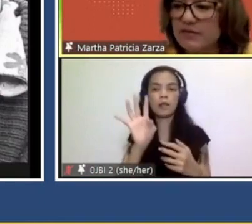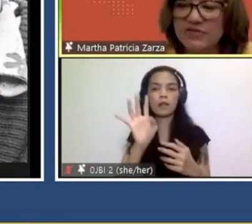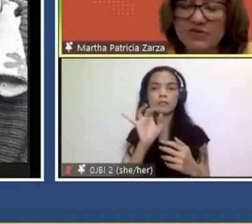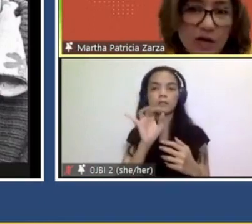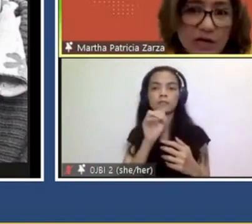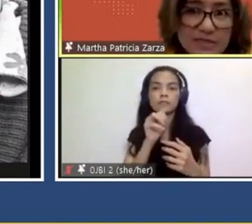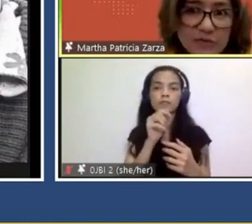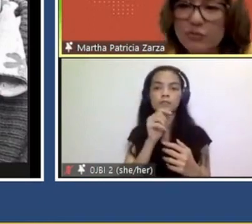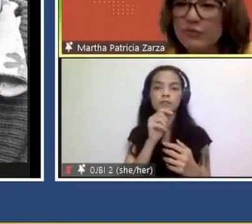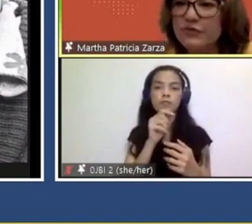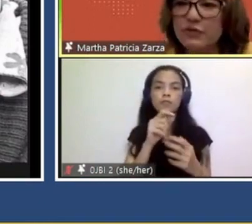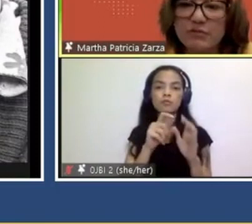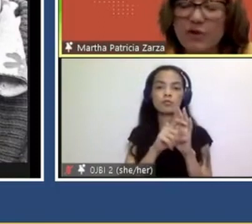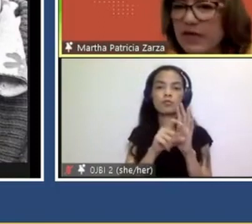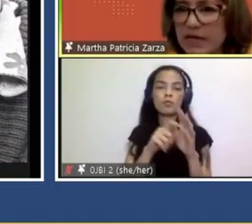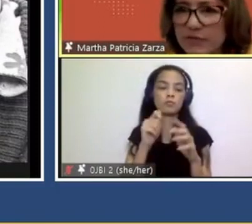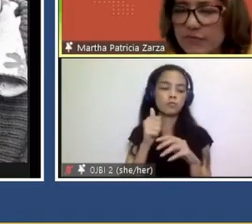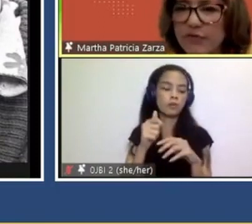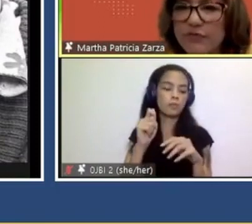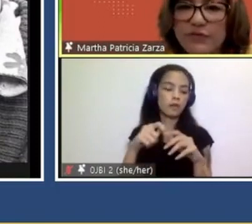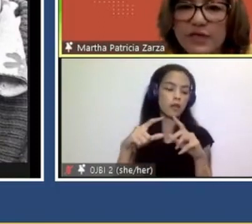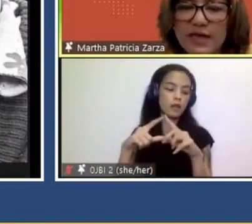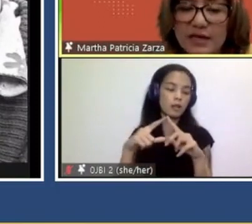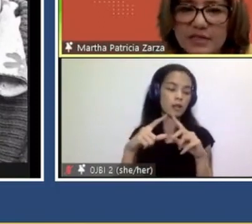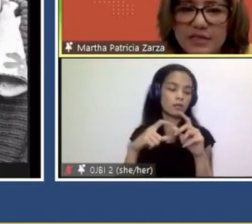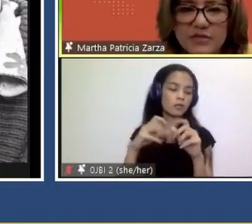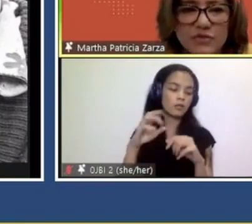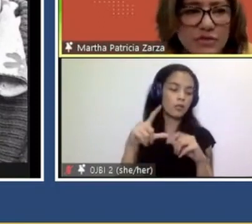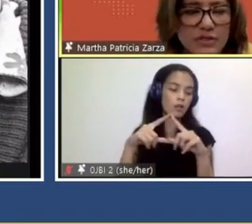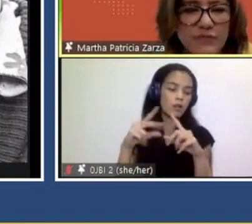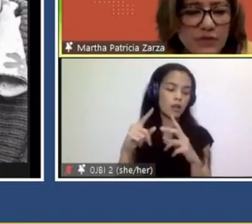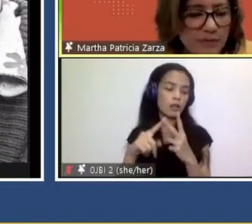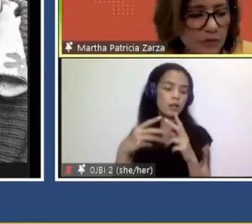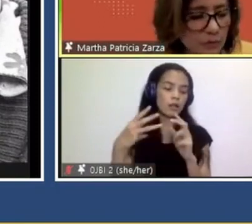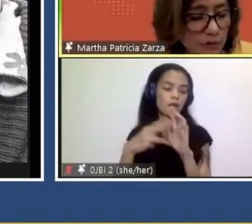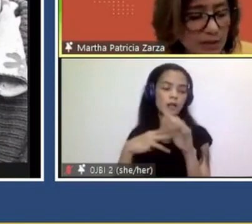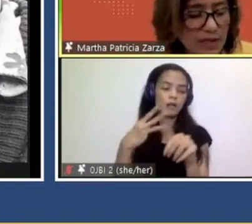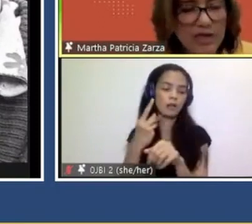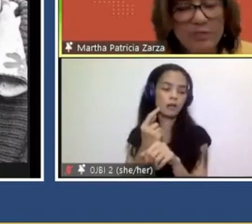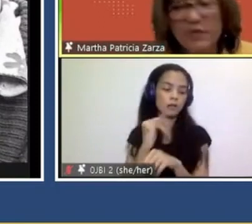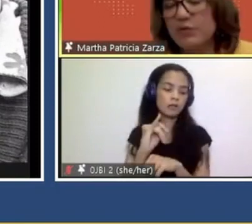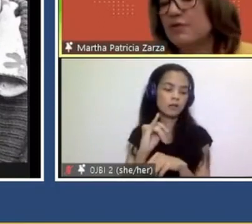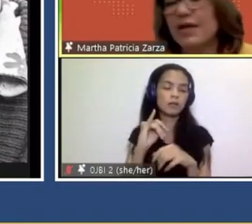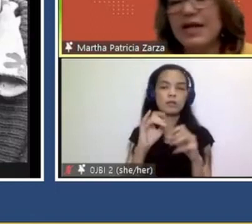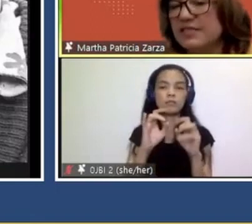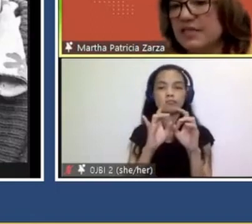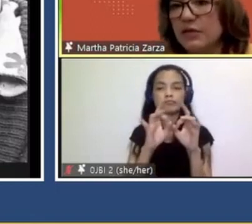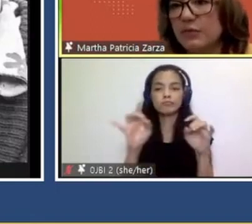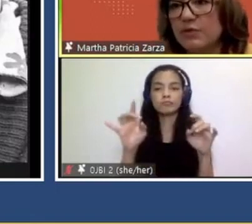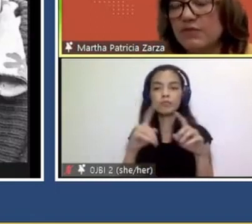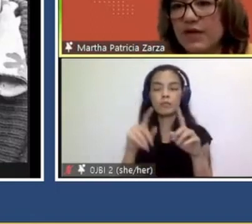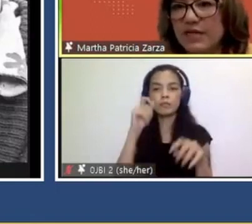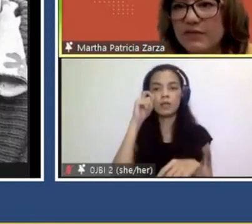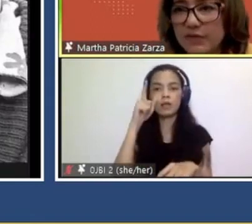like solar stoves or other kind of energy sources for them to cook. But then we realized that